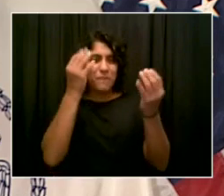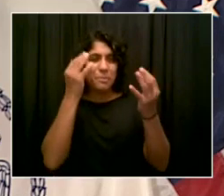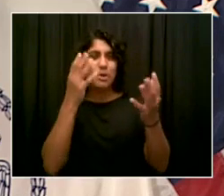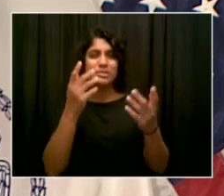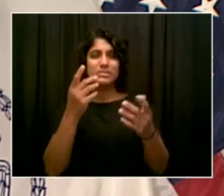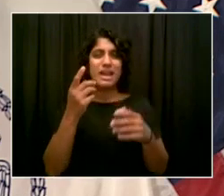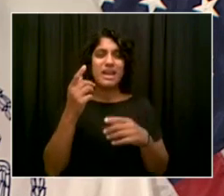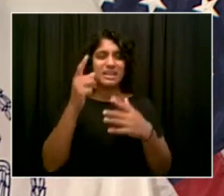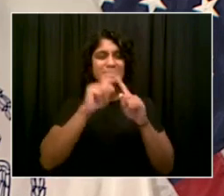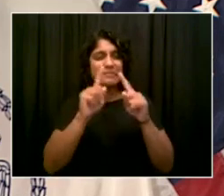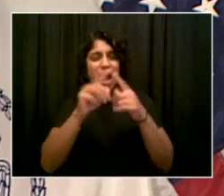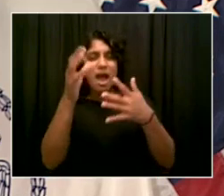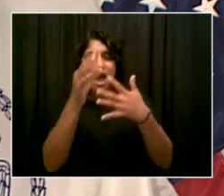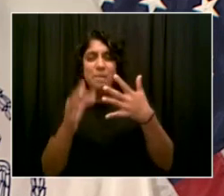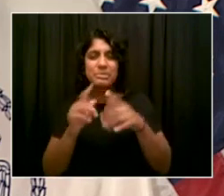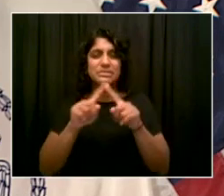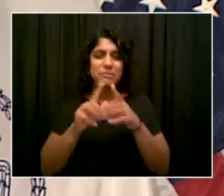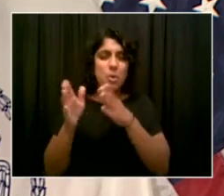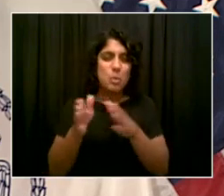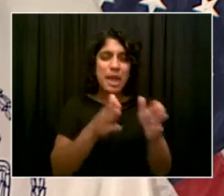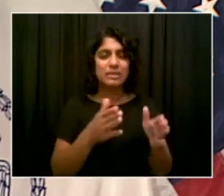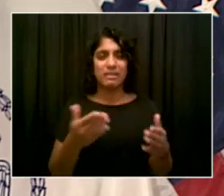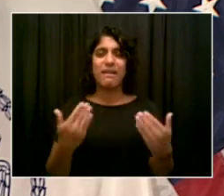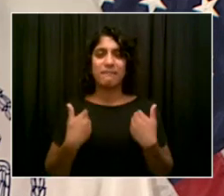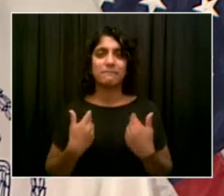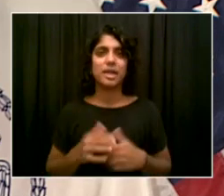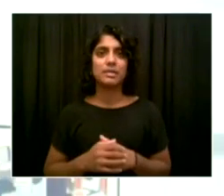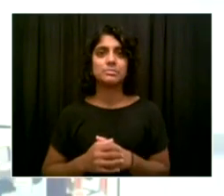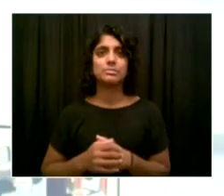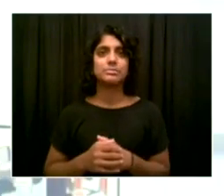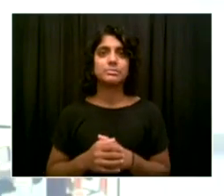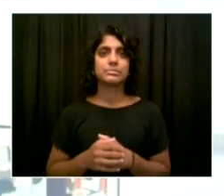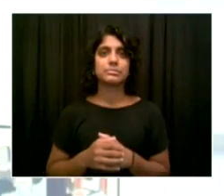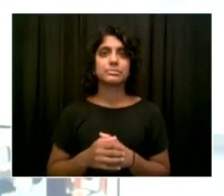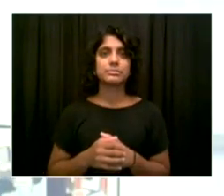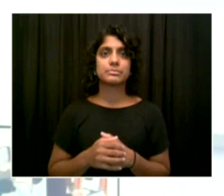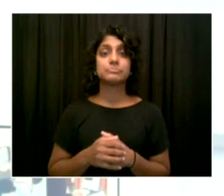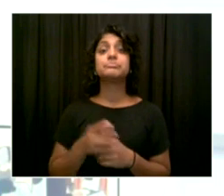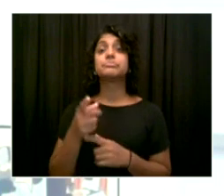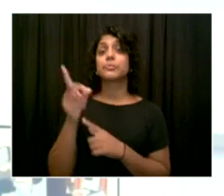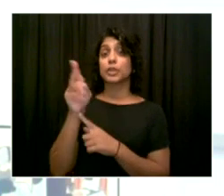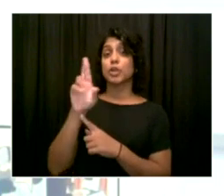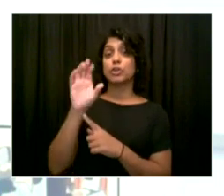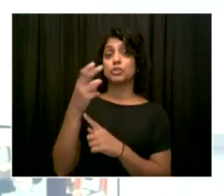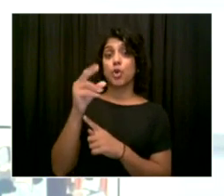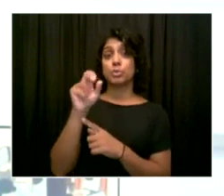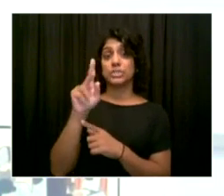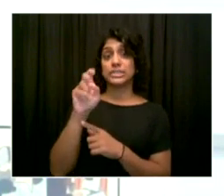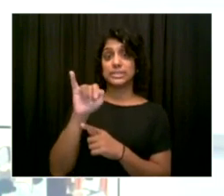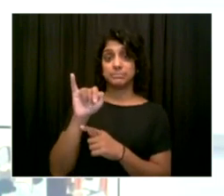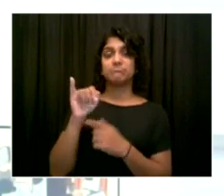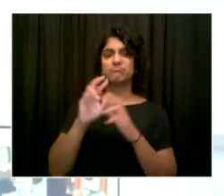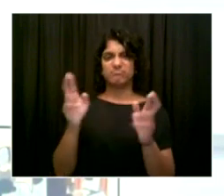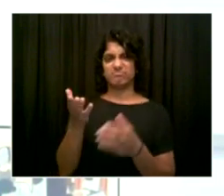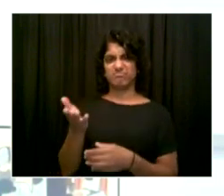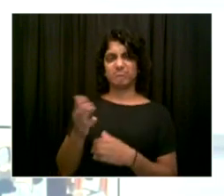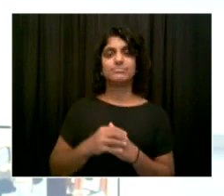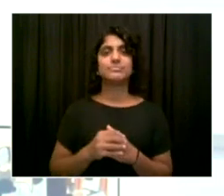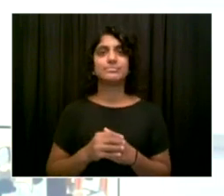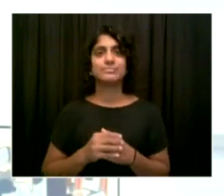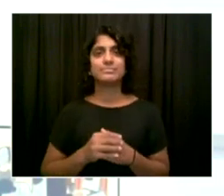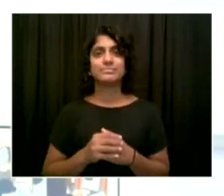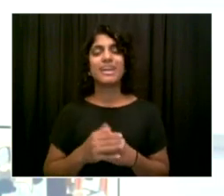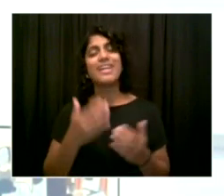Varma. Thank you, Mr. Mayor. And look, Andrew, as we've said before, the spread of the Delta